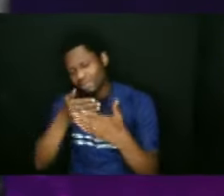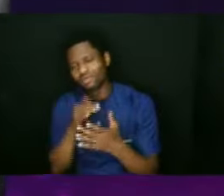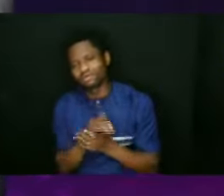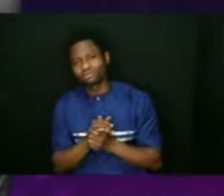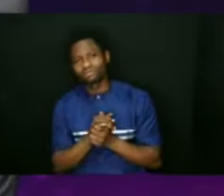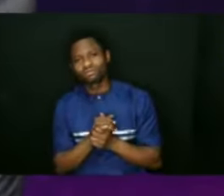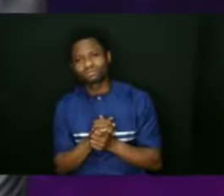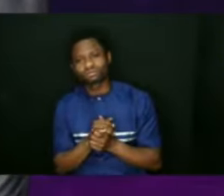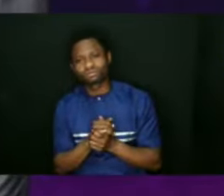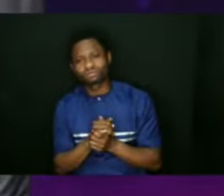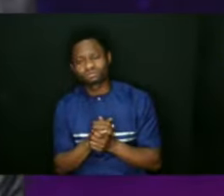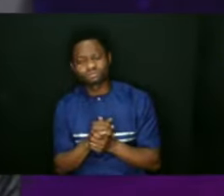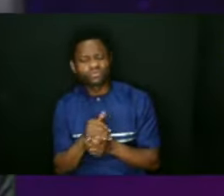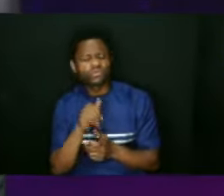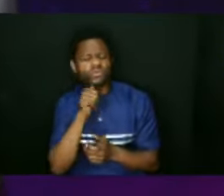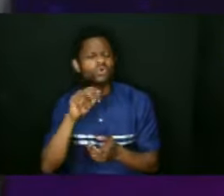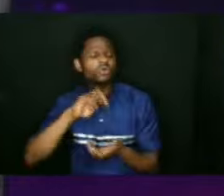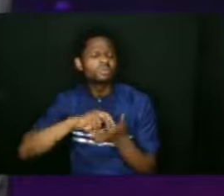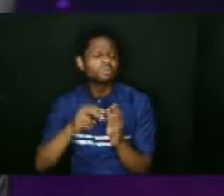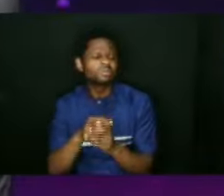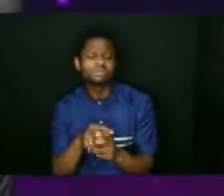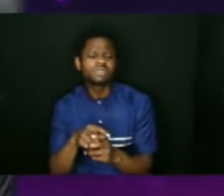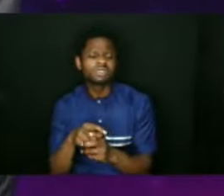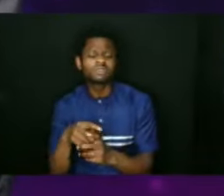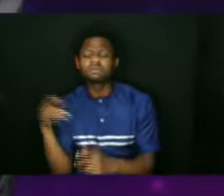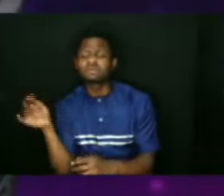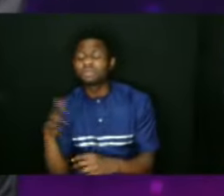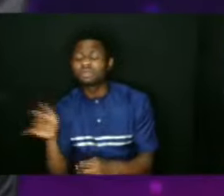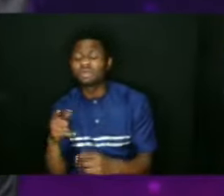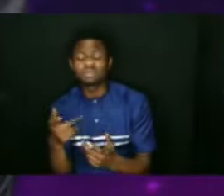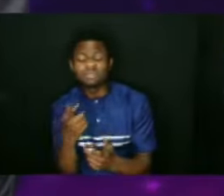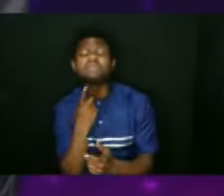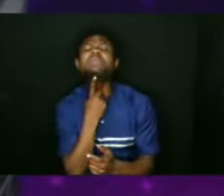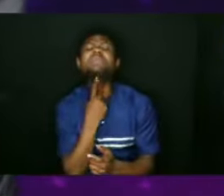Not in the sensual terms or the sexual terms.